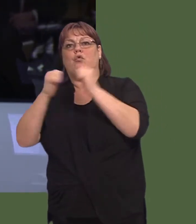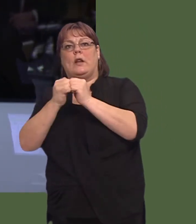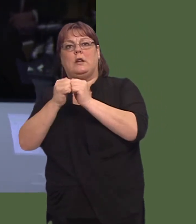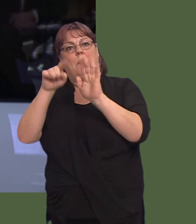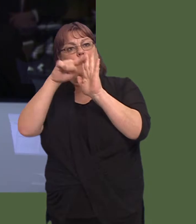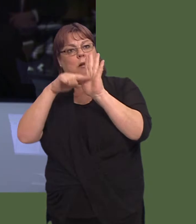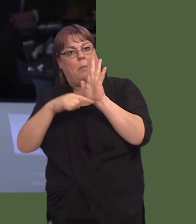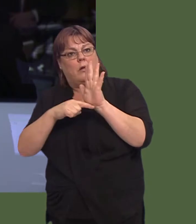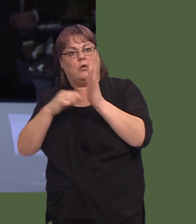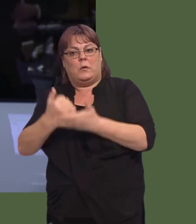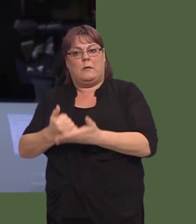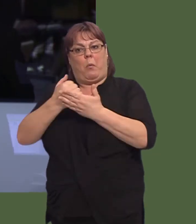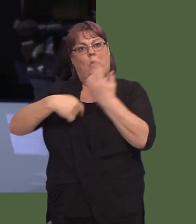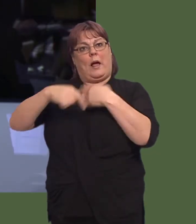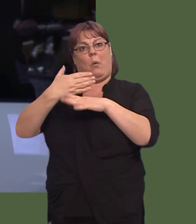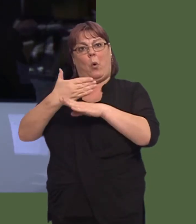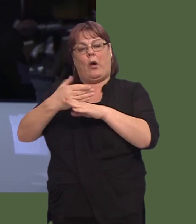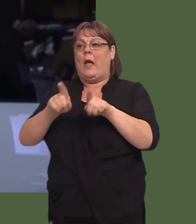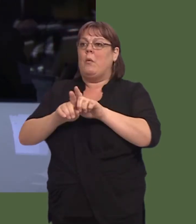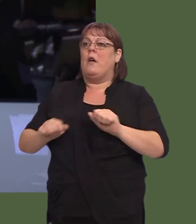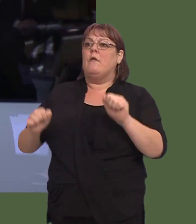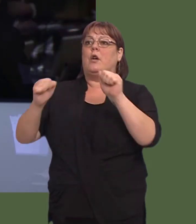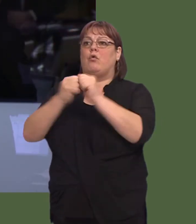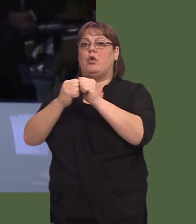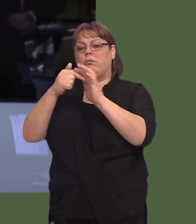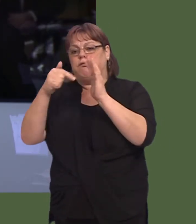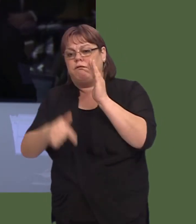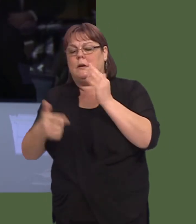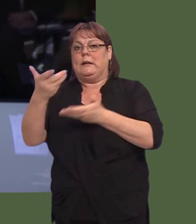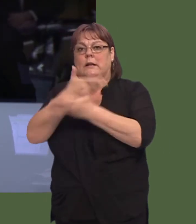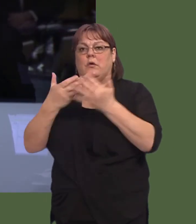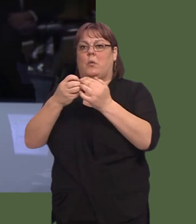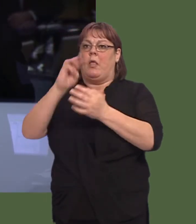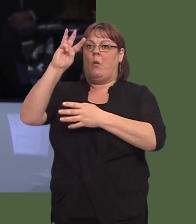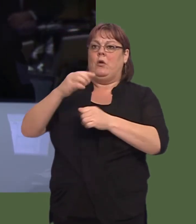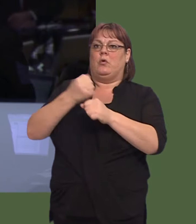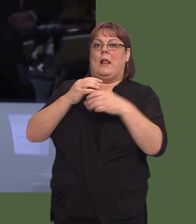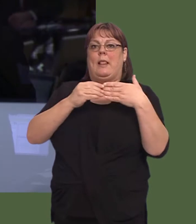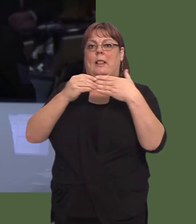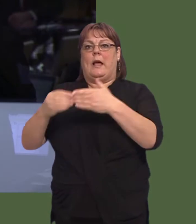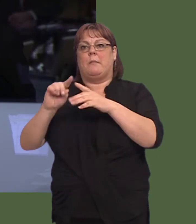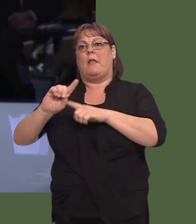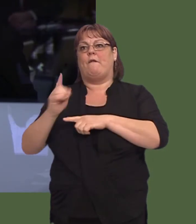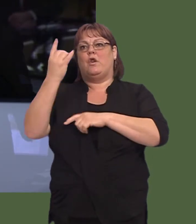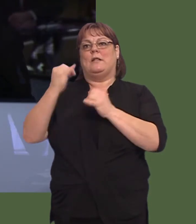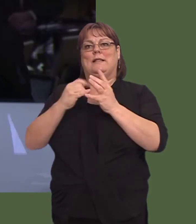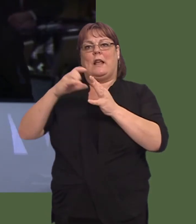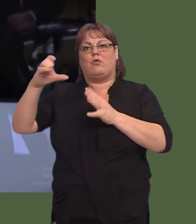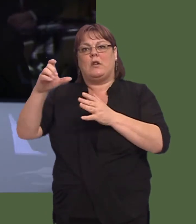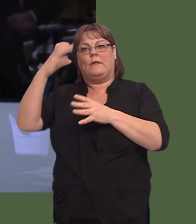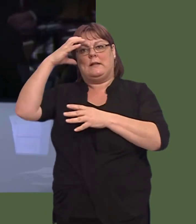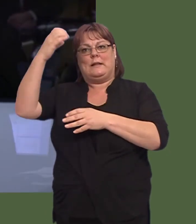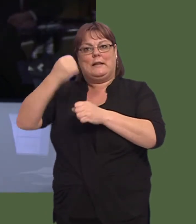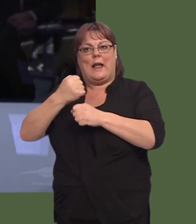will underpin our work, and that we've agreed a programme of intense discussions with the Welsh Government, led by the First Secretary of State, to take